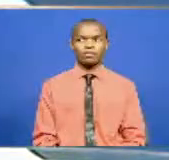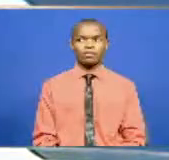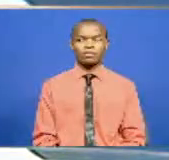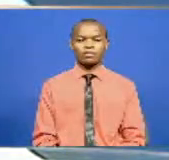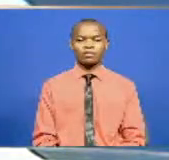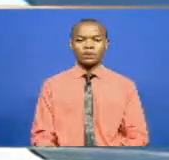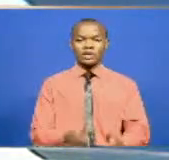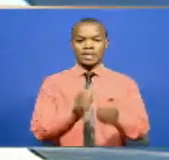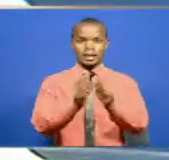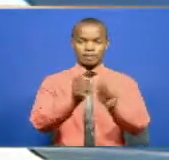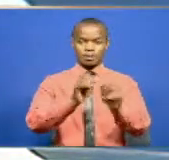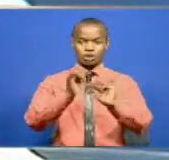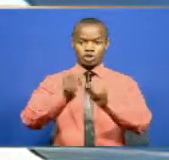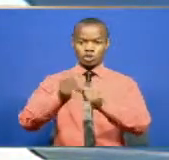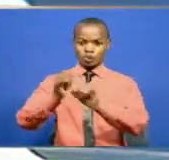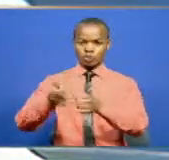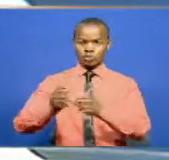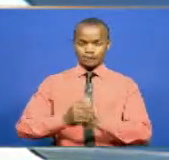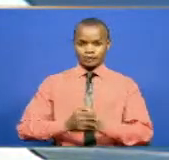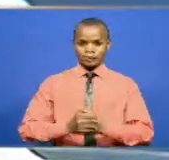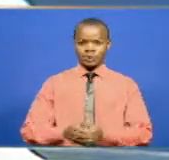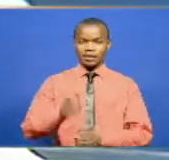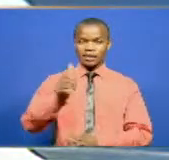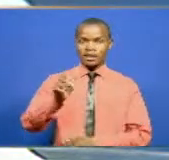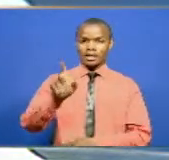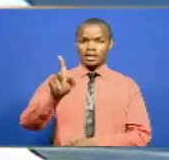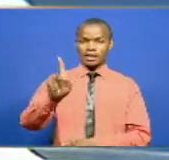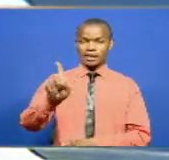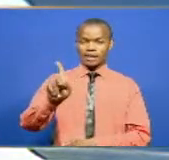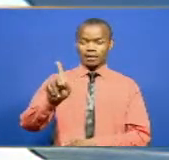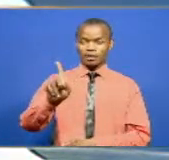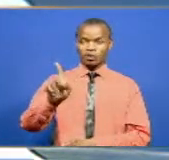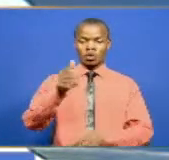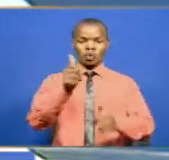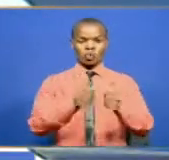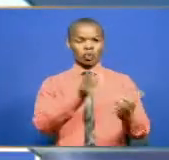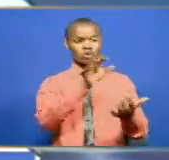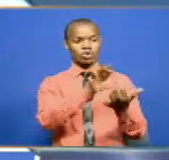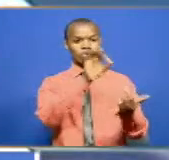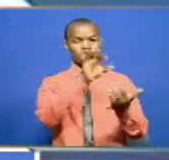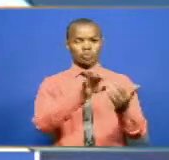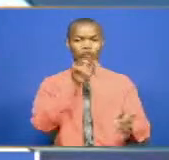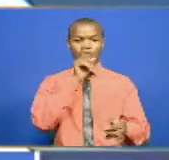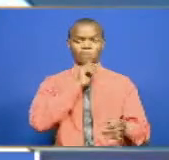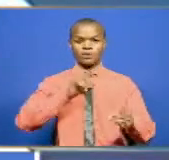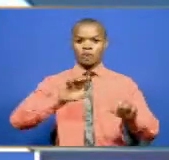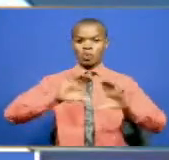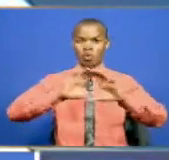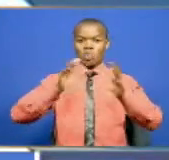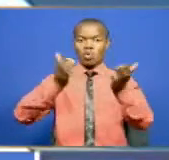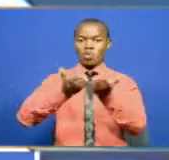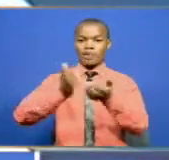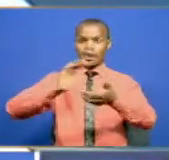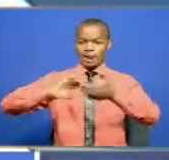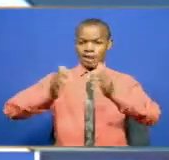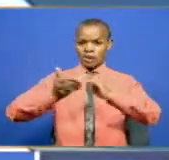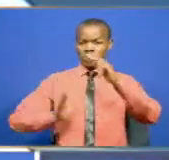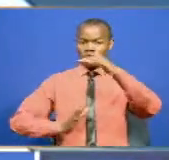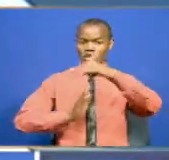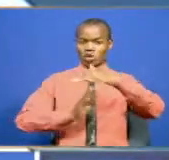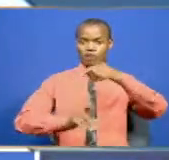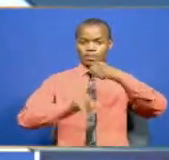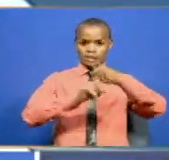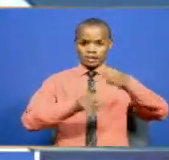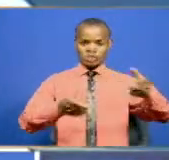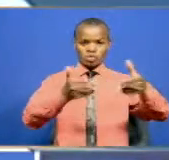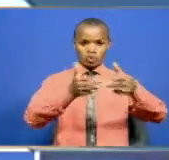In sports news, Athletics Kenya Federation, which has been nominated by World Athletics as one of top six federations